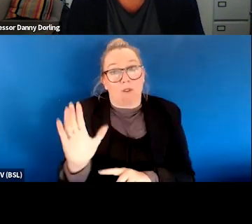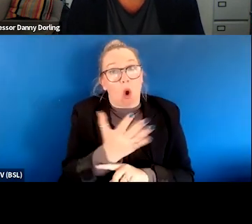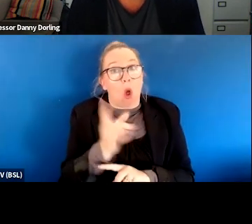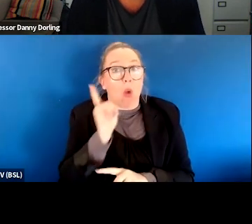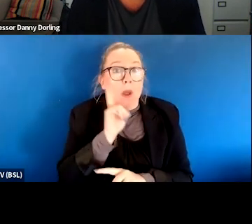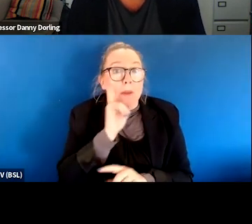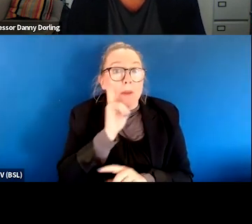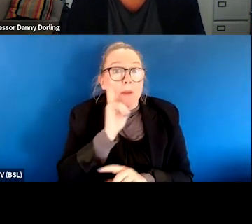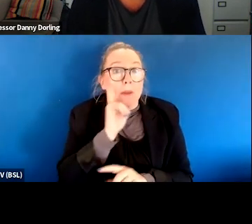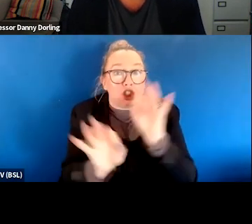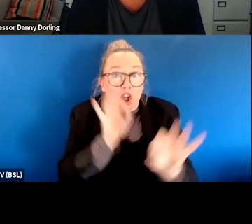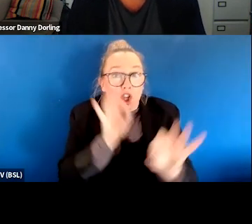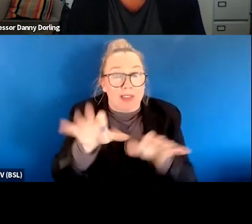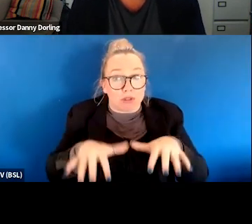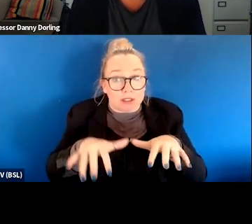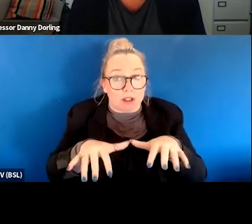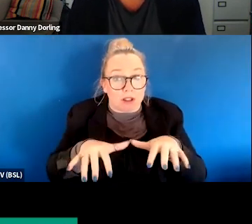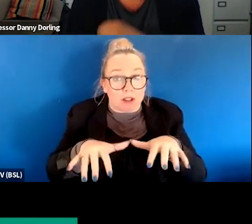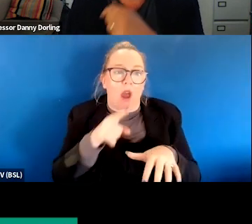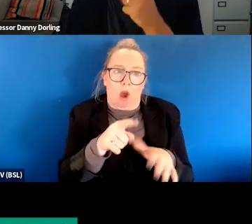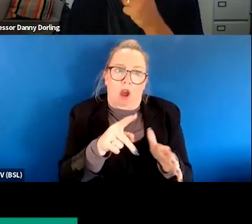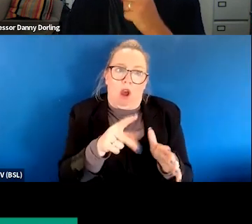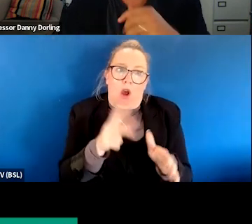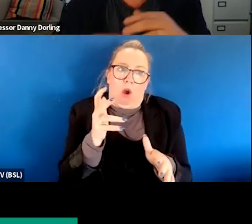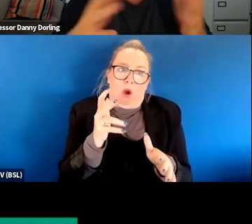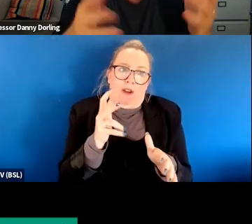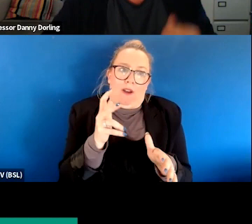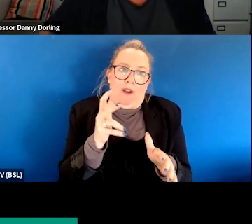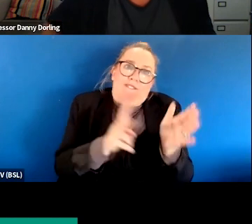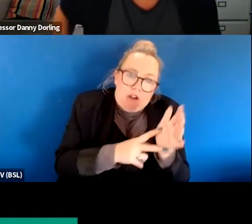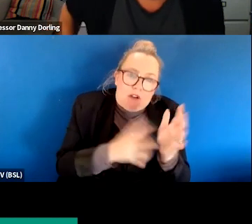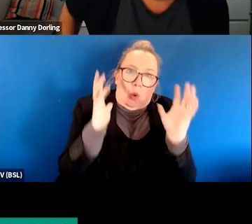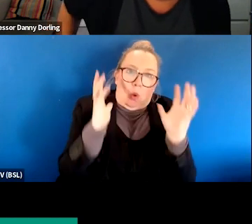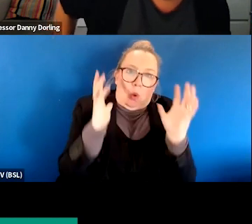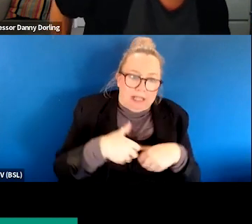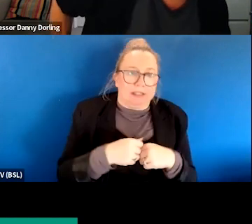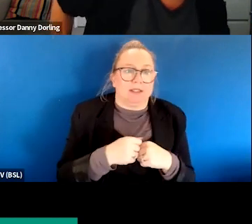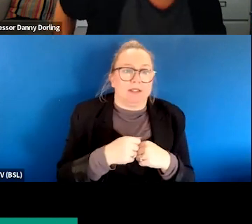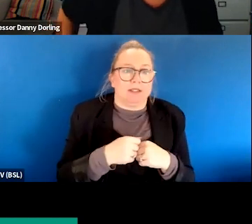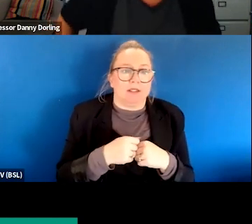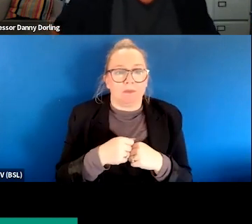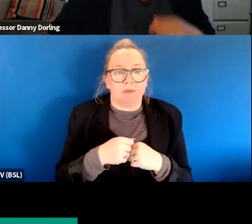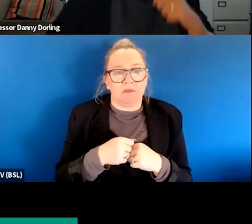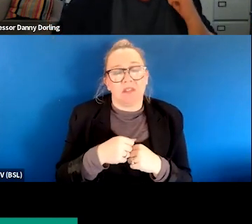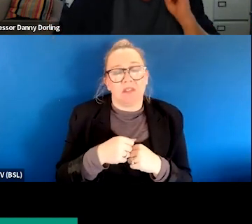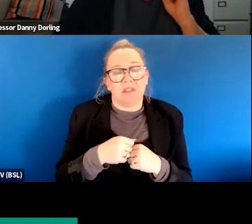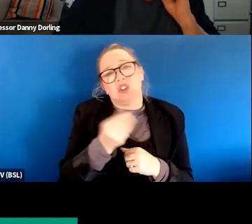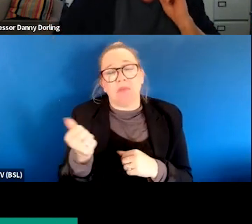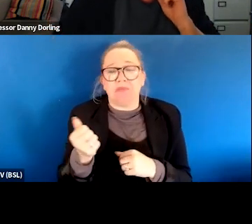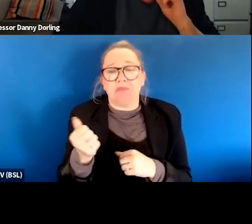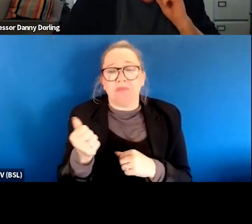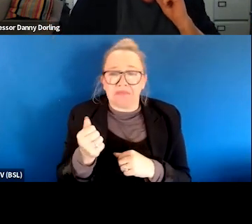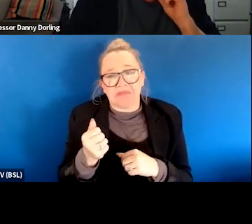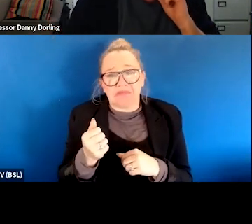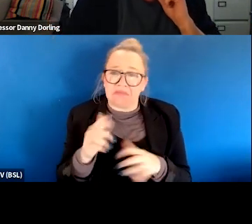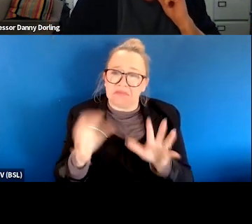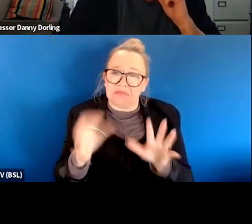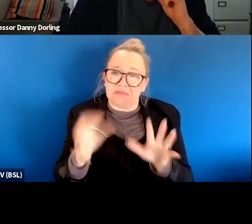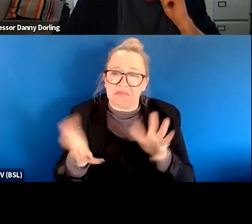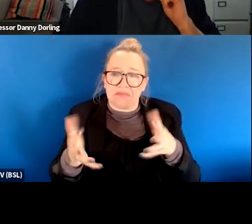worried. Over half were somewhat worried. Only a small minority were neither worried or unworried, or I said they were unworried.